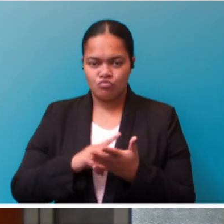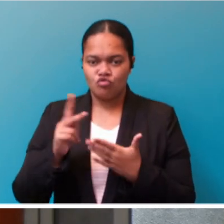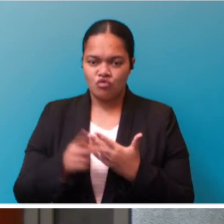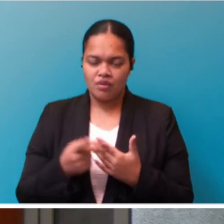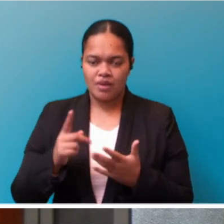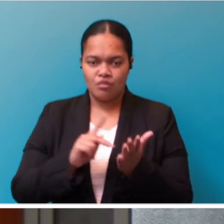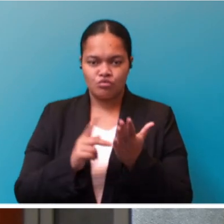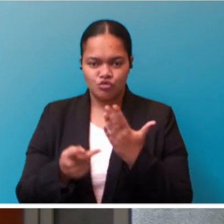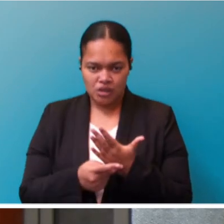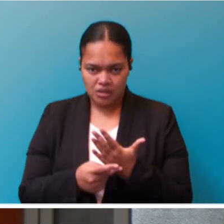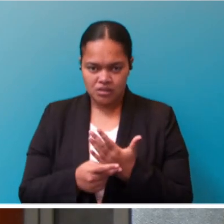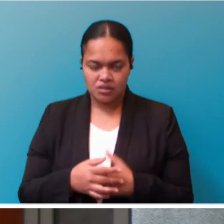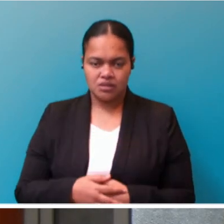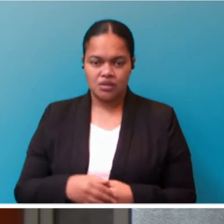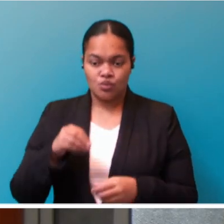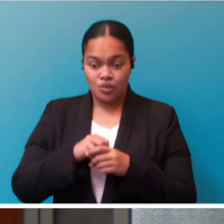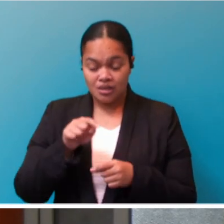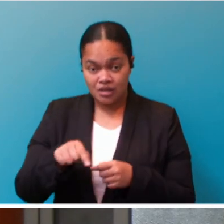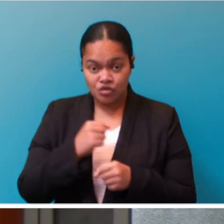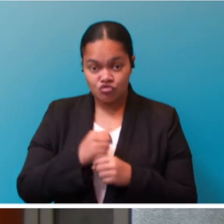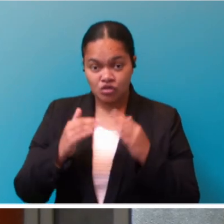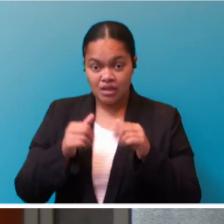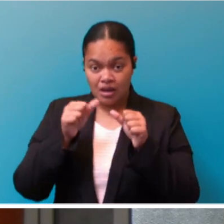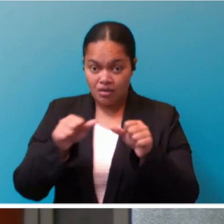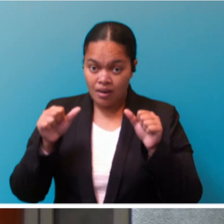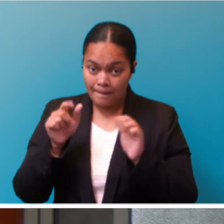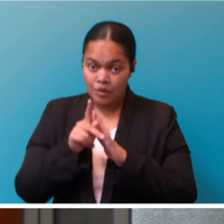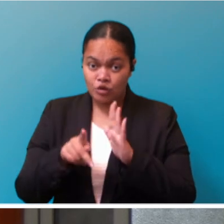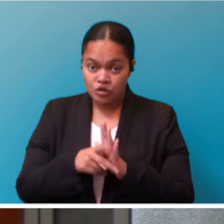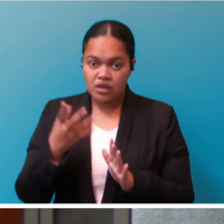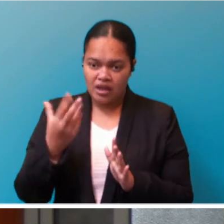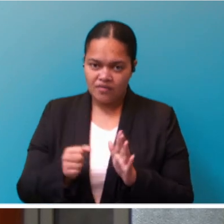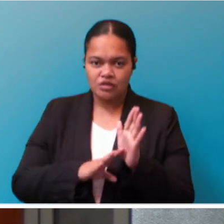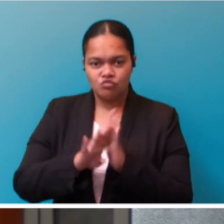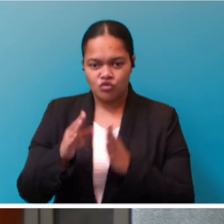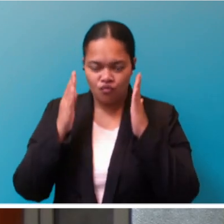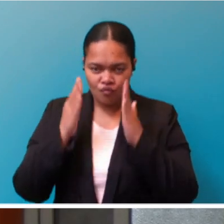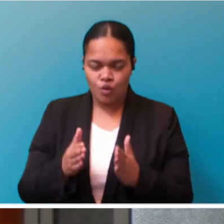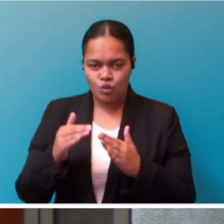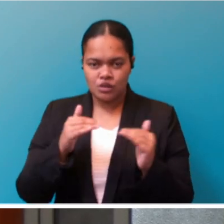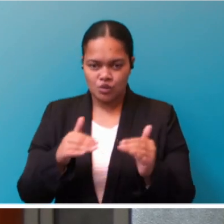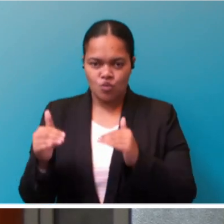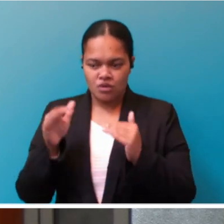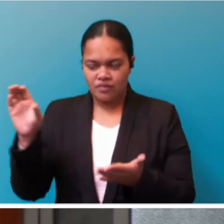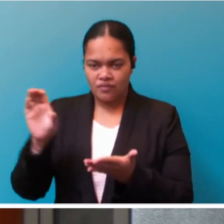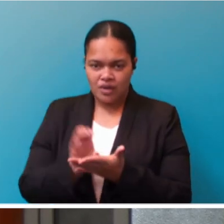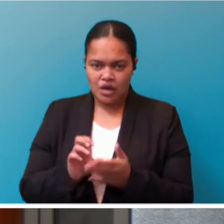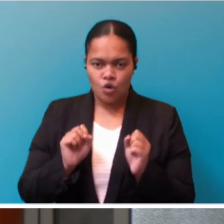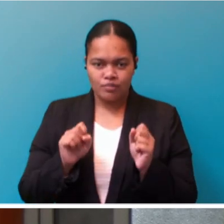projects. With its gender in agriculture policy, there has been increased focus on providing equality of funding